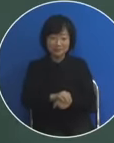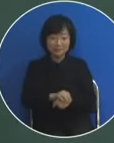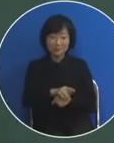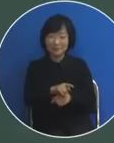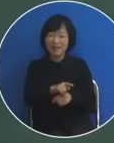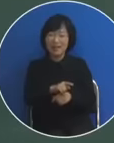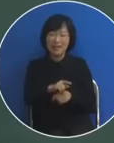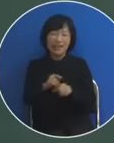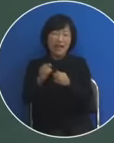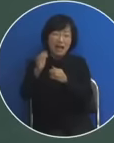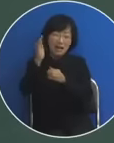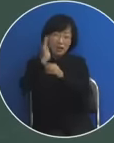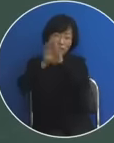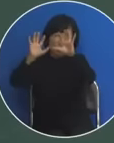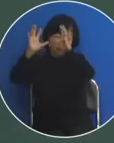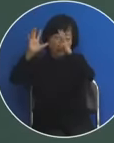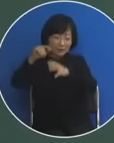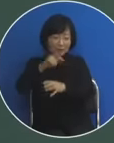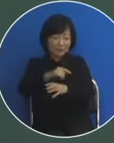one of these children.